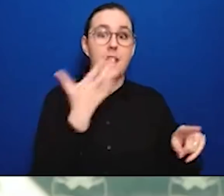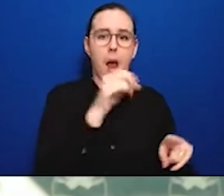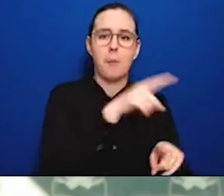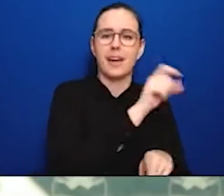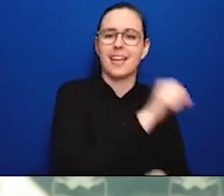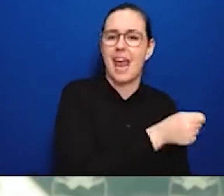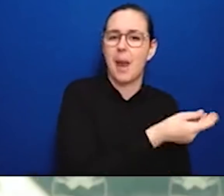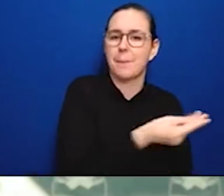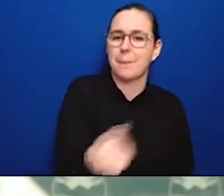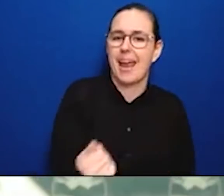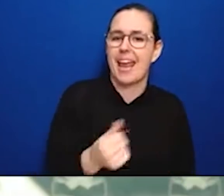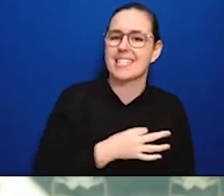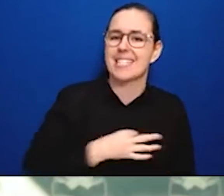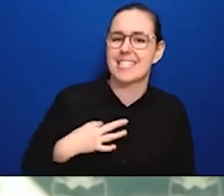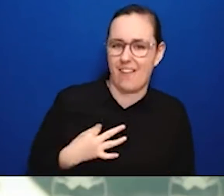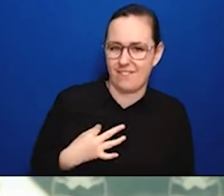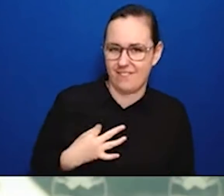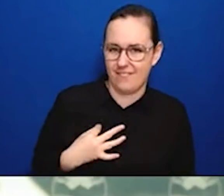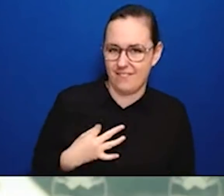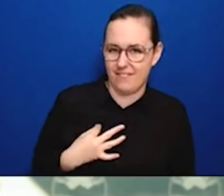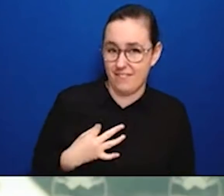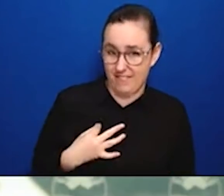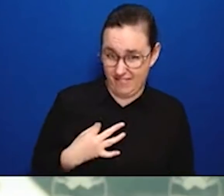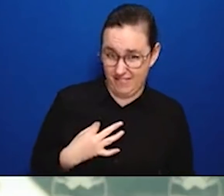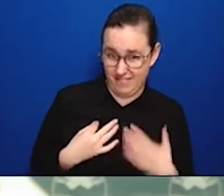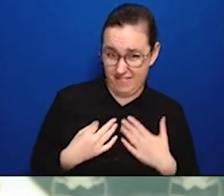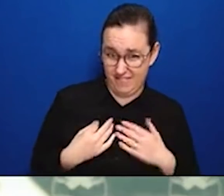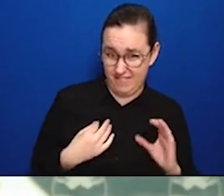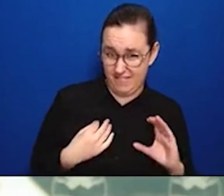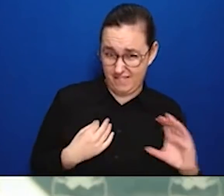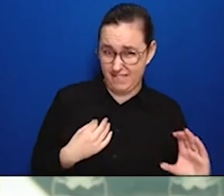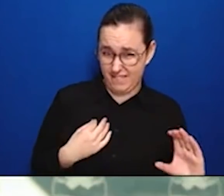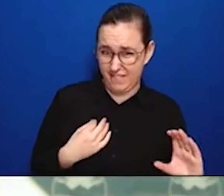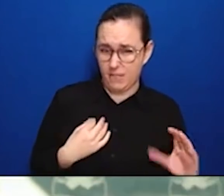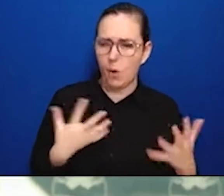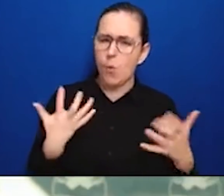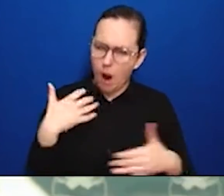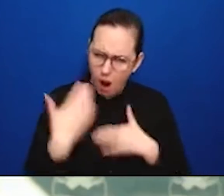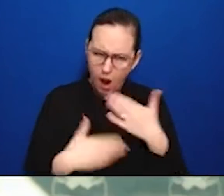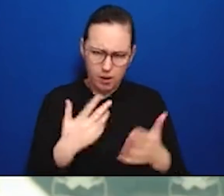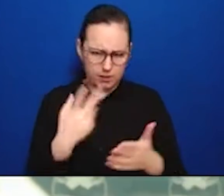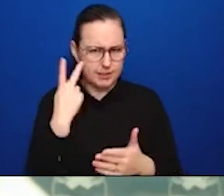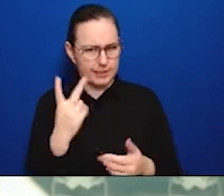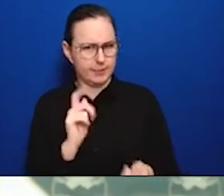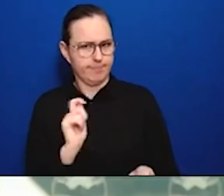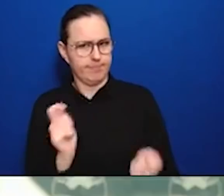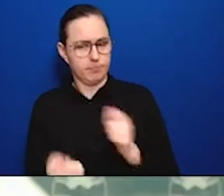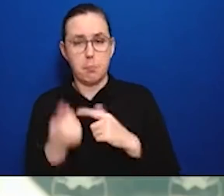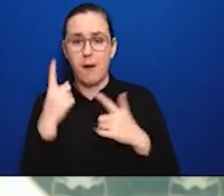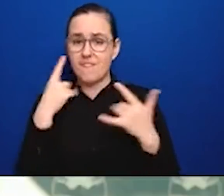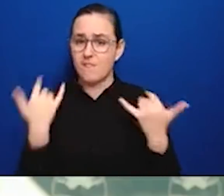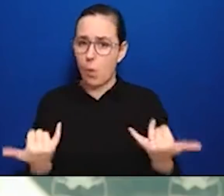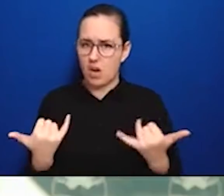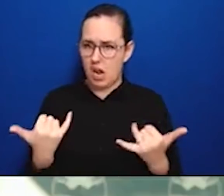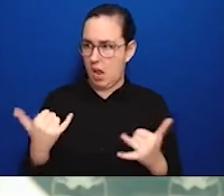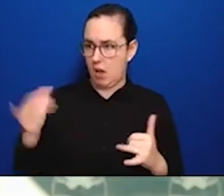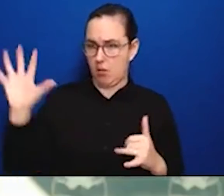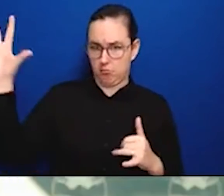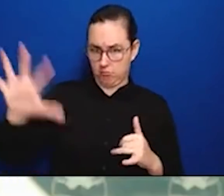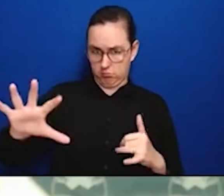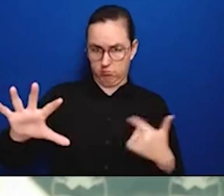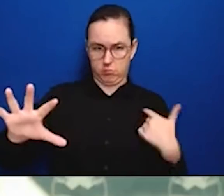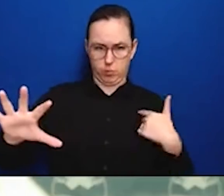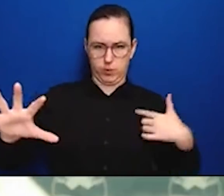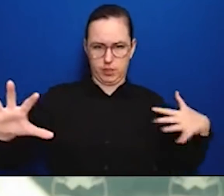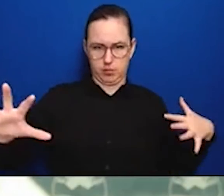evolving and the supports continue to evolve as we go forward. But as of now, we've made sure that our supports are as complementary to the federal government